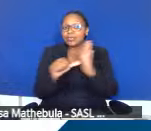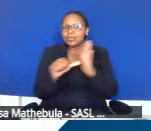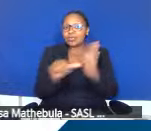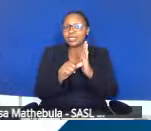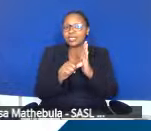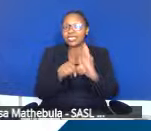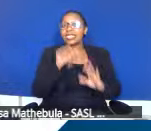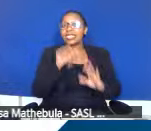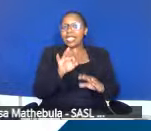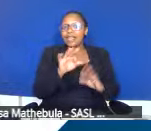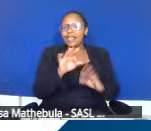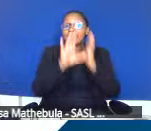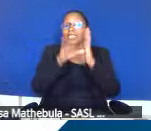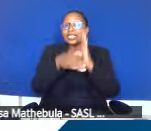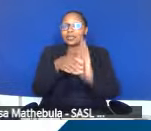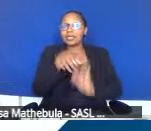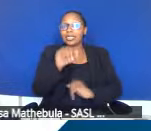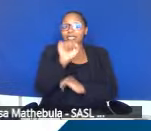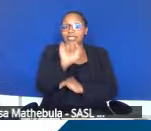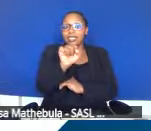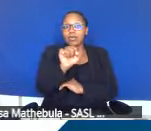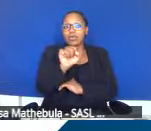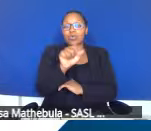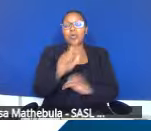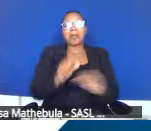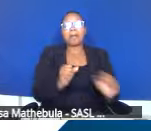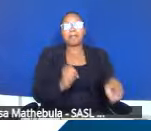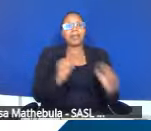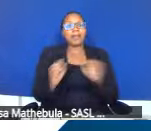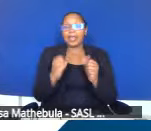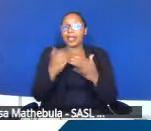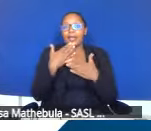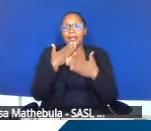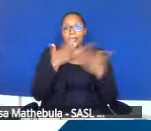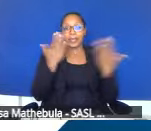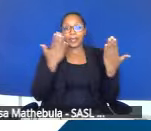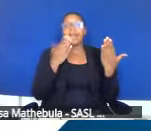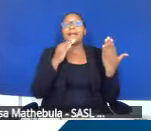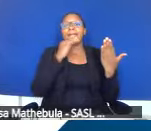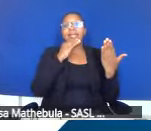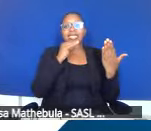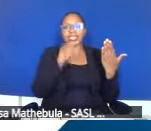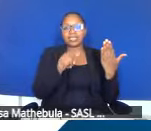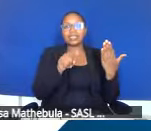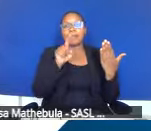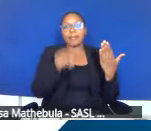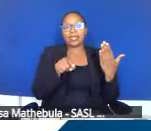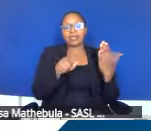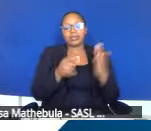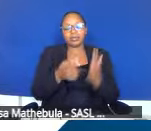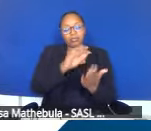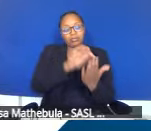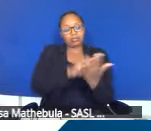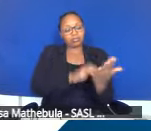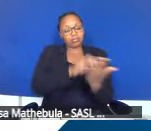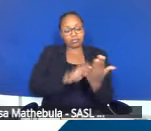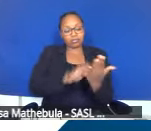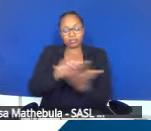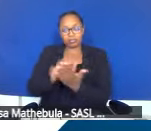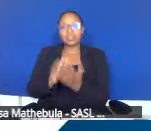disability is not of a permanent nature, then obviously it has to be completed every year.